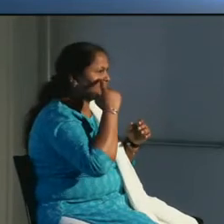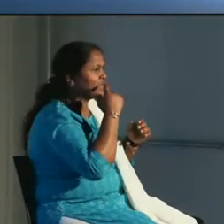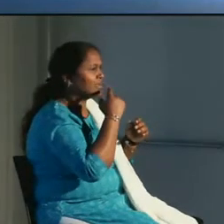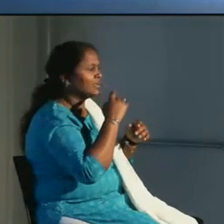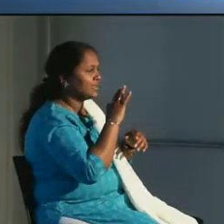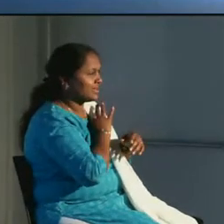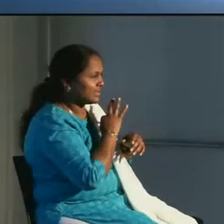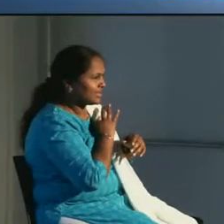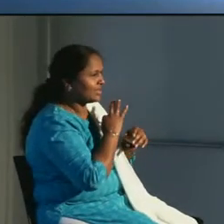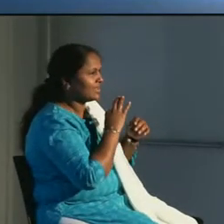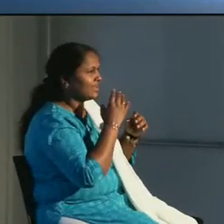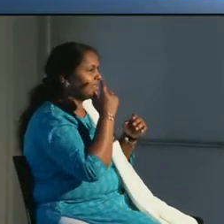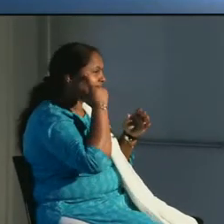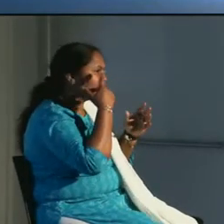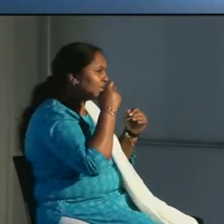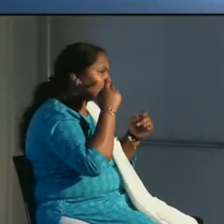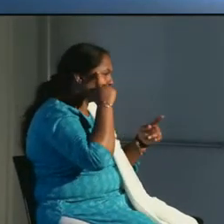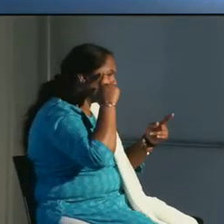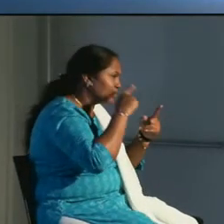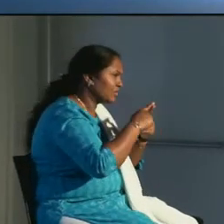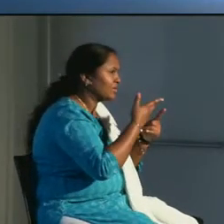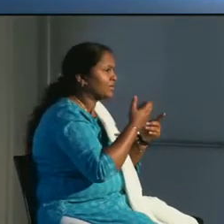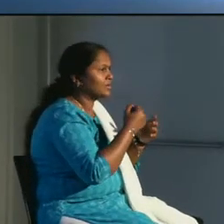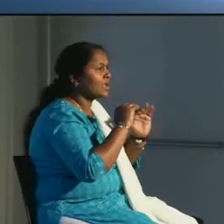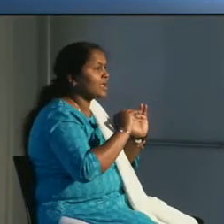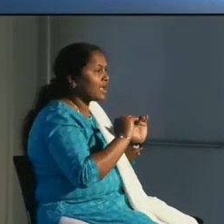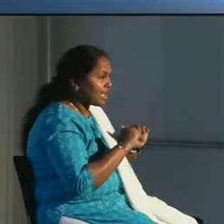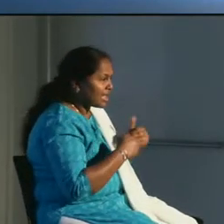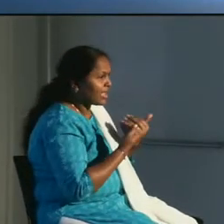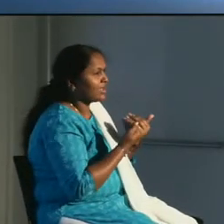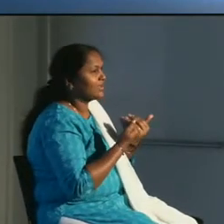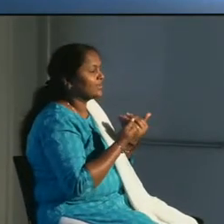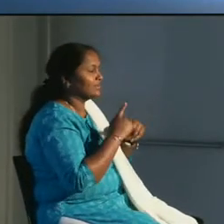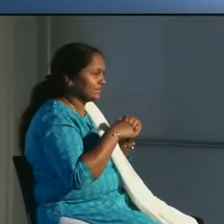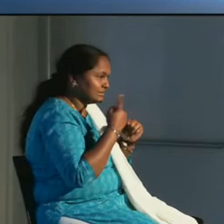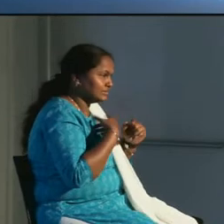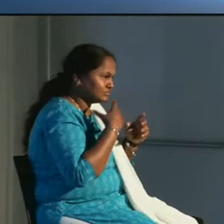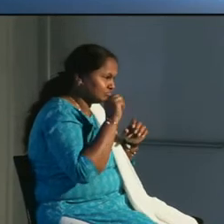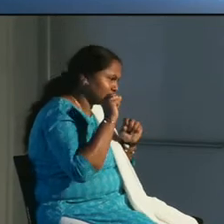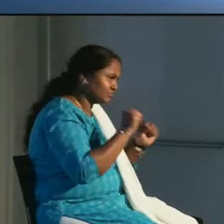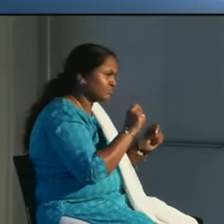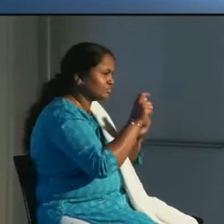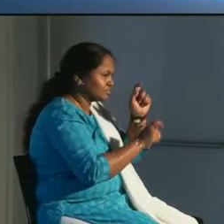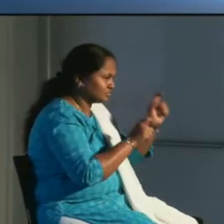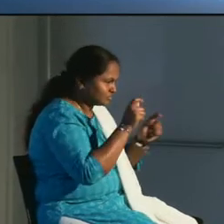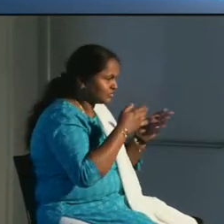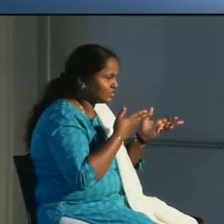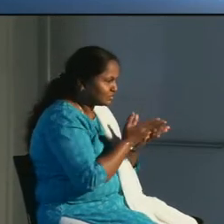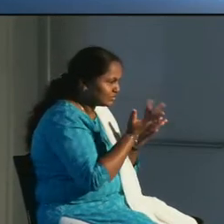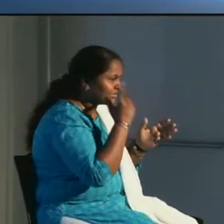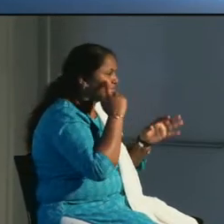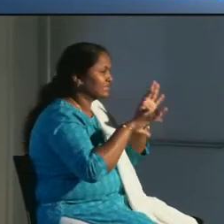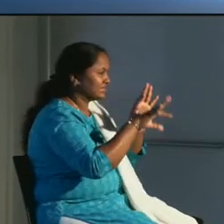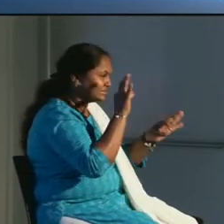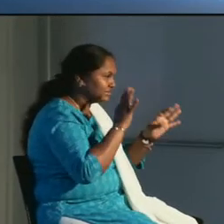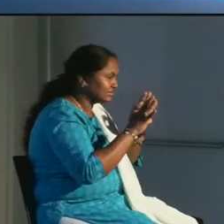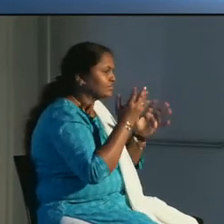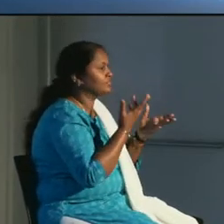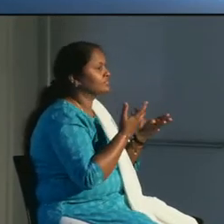their loved ones when they think of the moon. How can I then, you know, bring people to a collective